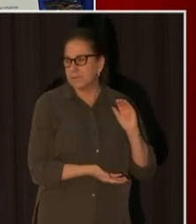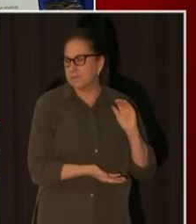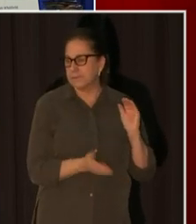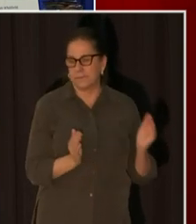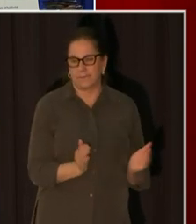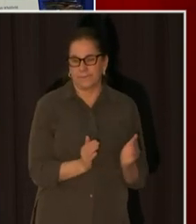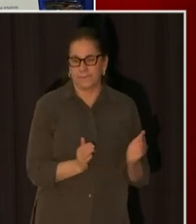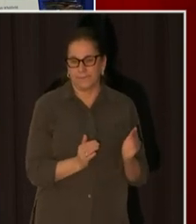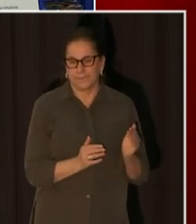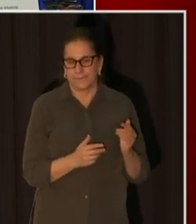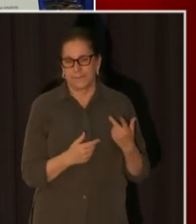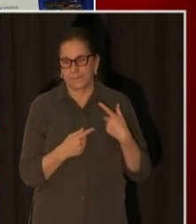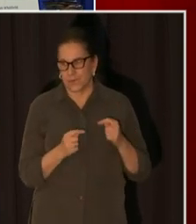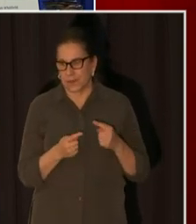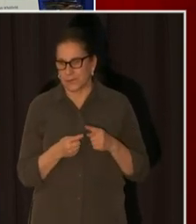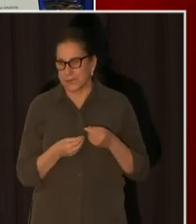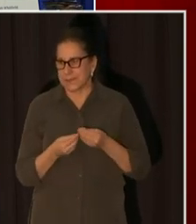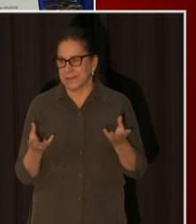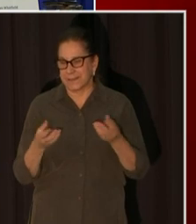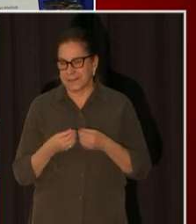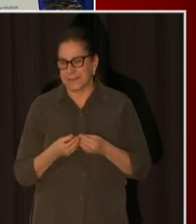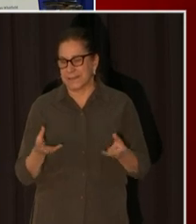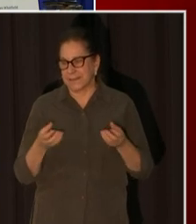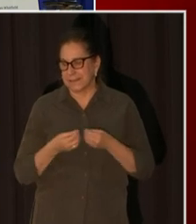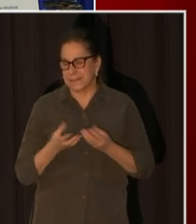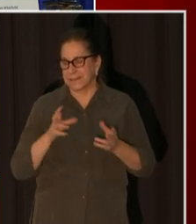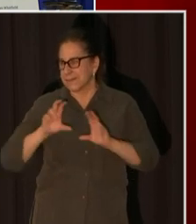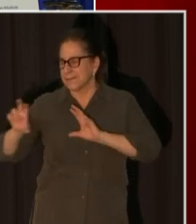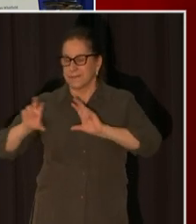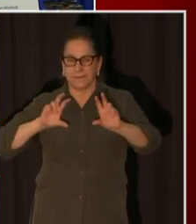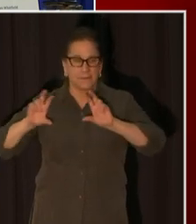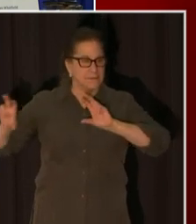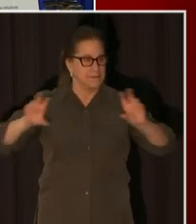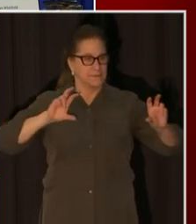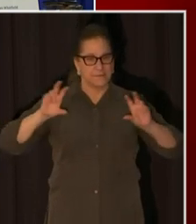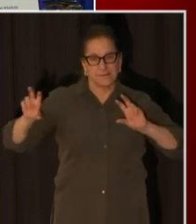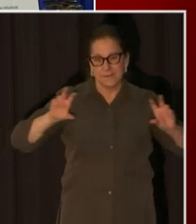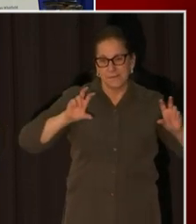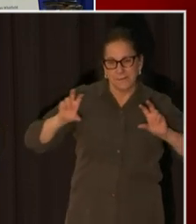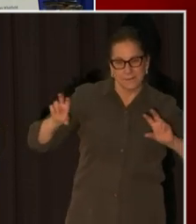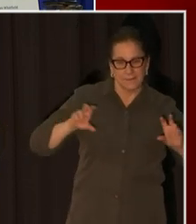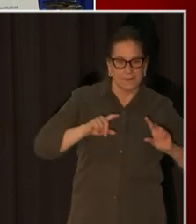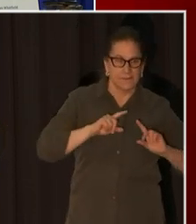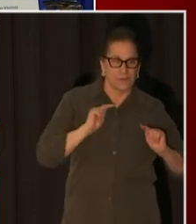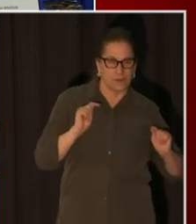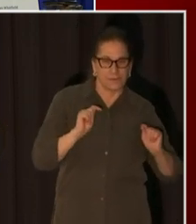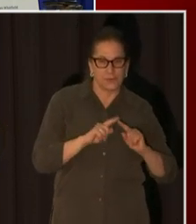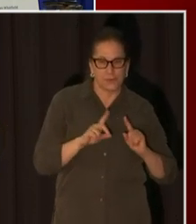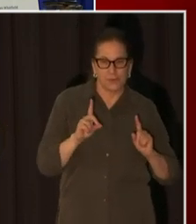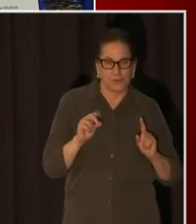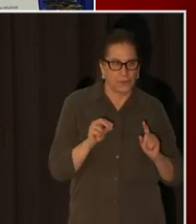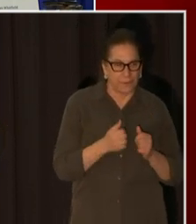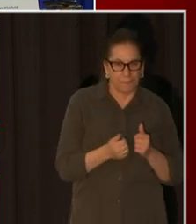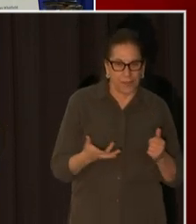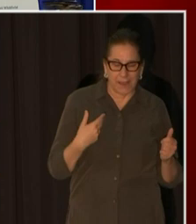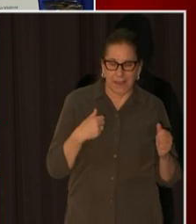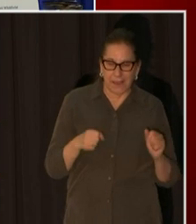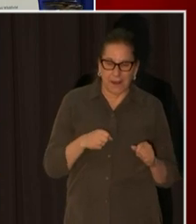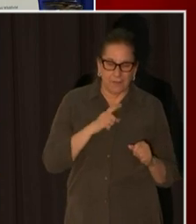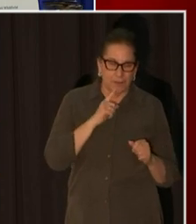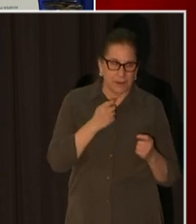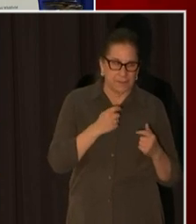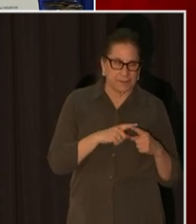Thank you for that. And Director Whitfield, tell us too about some of the supports that we have for folks as they're navigating the different